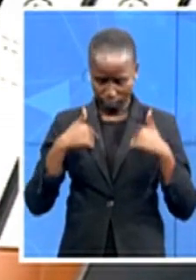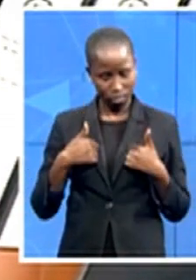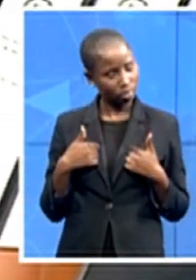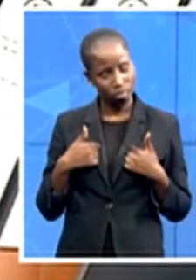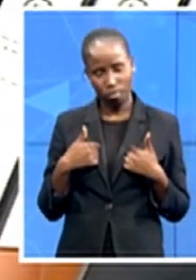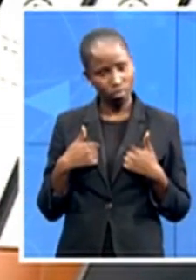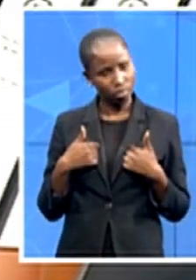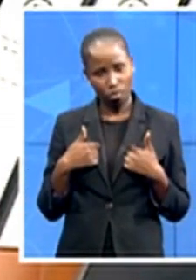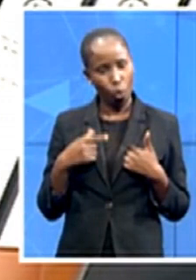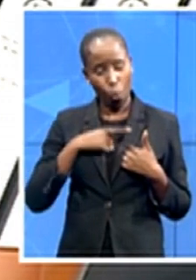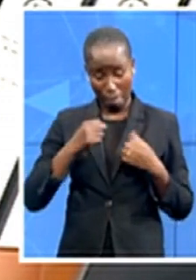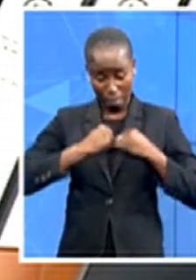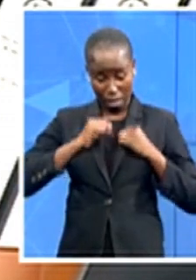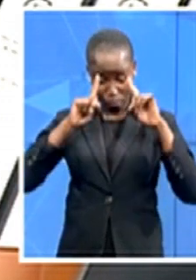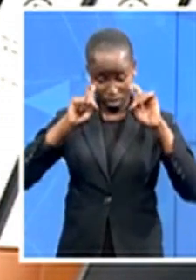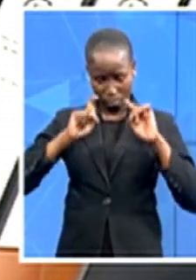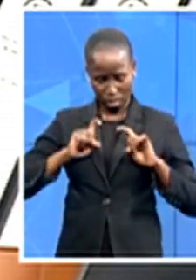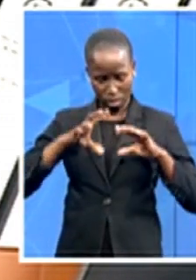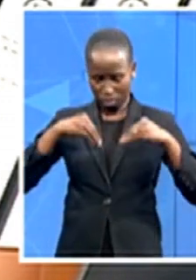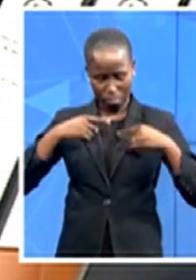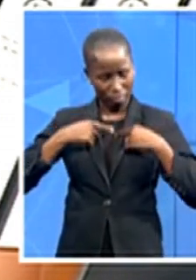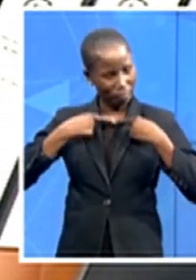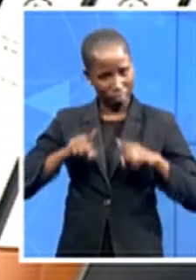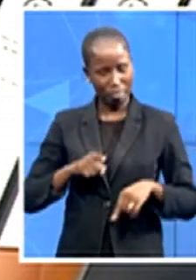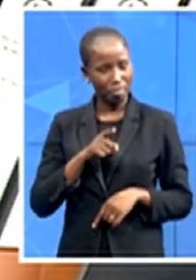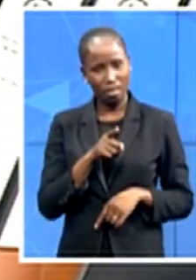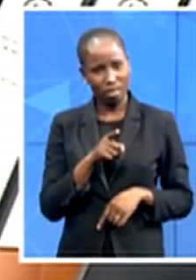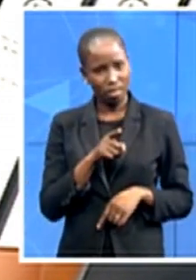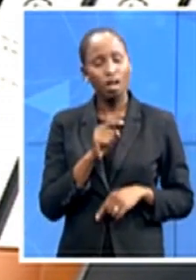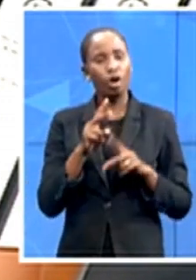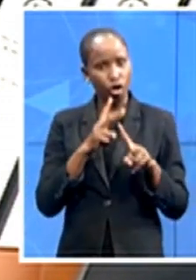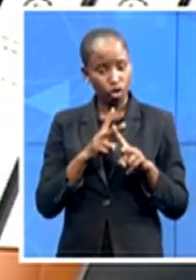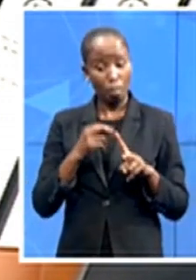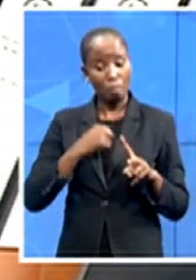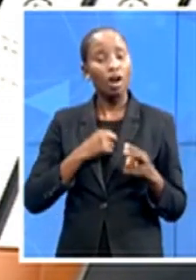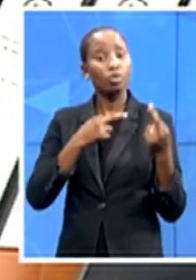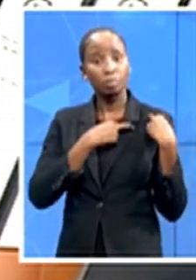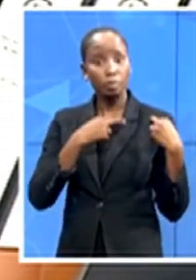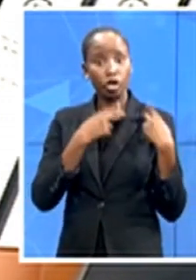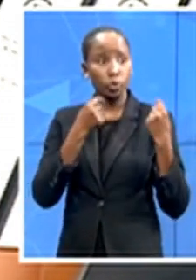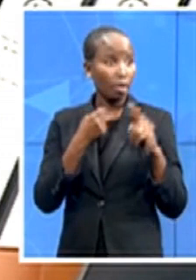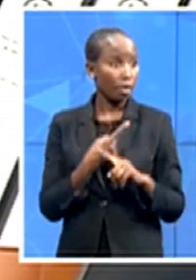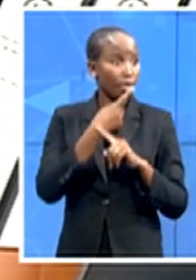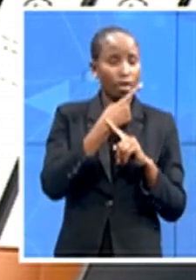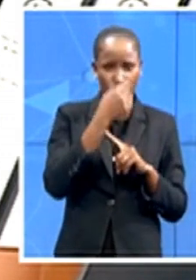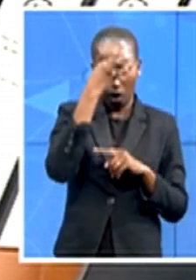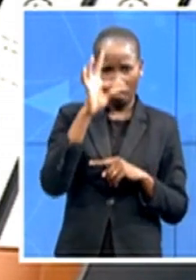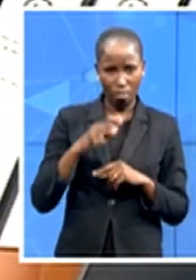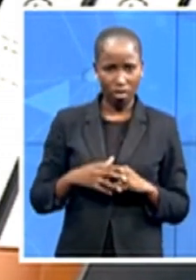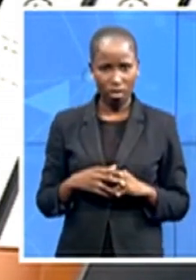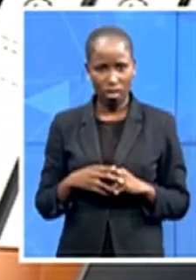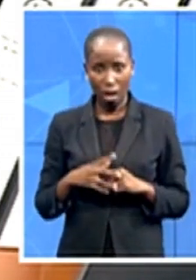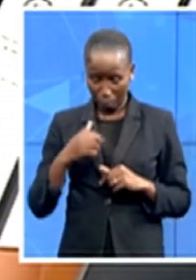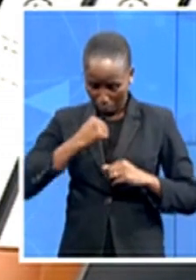and a profound betrayal of my responsibility to the government, my own organization, and the people of South Africa.